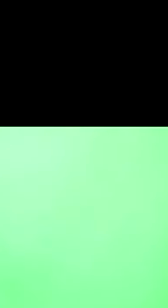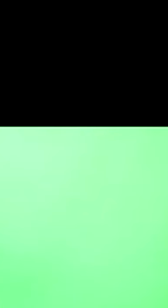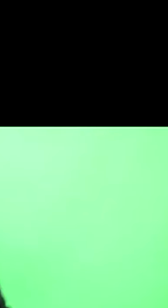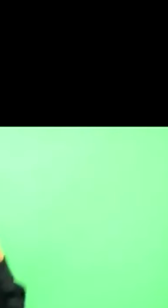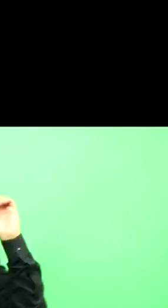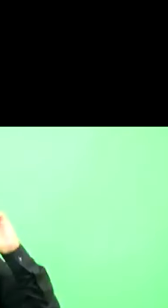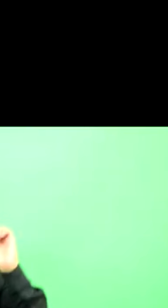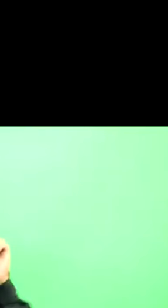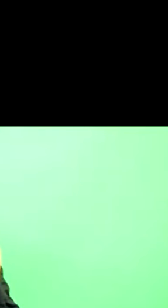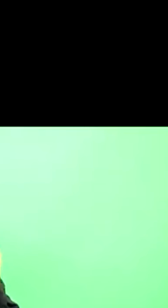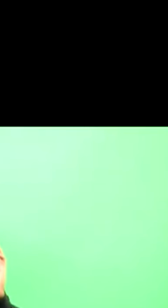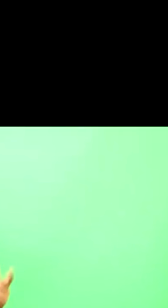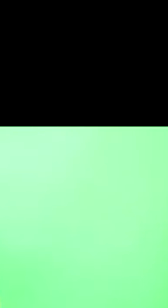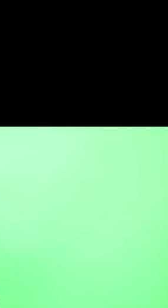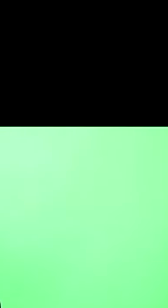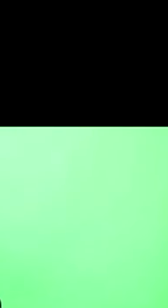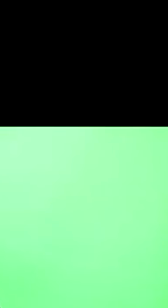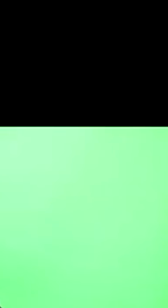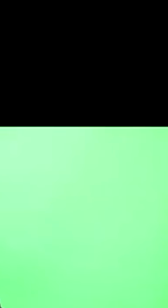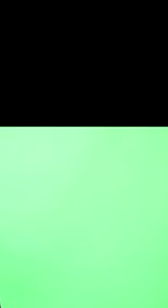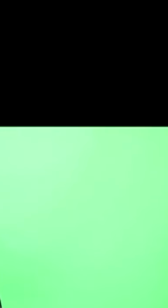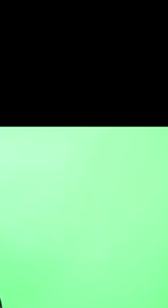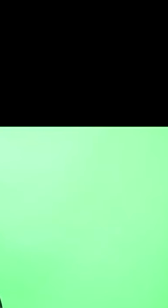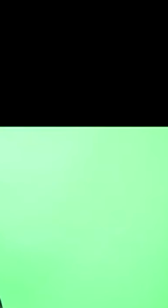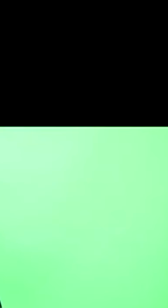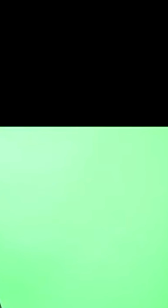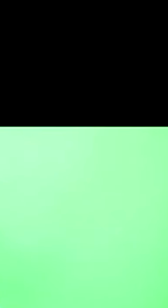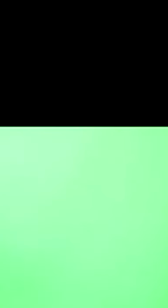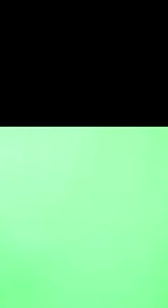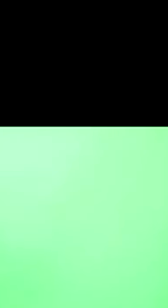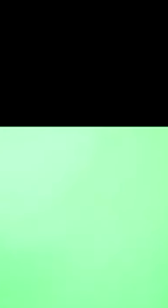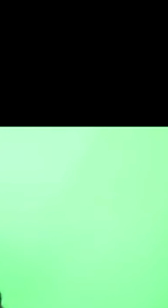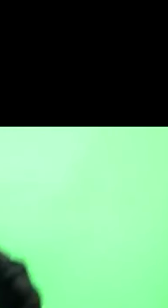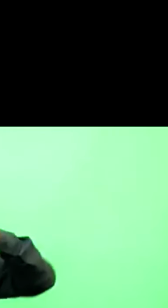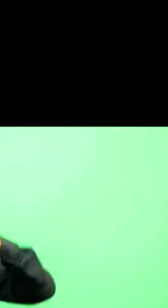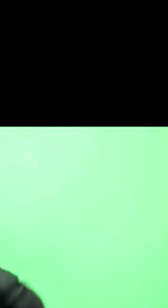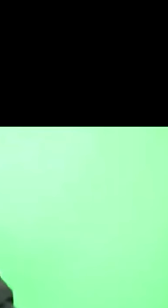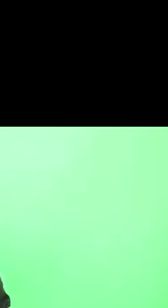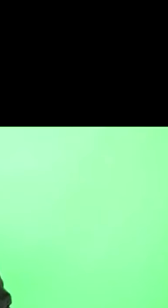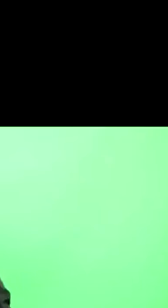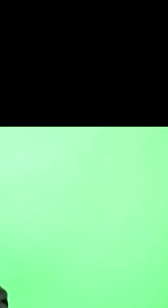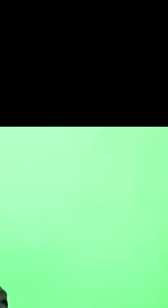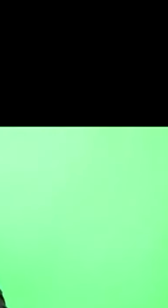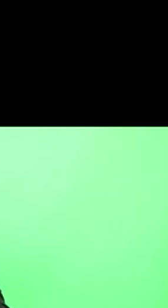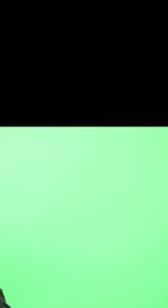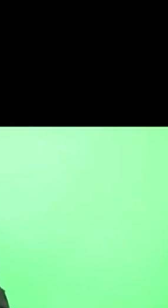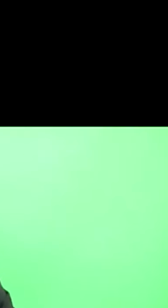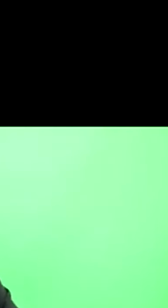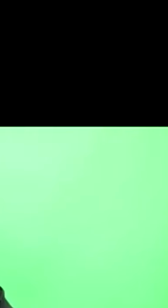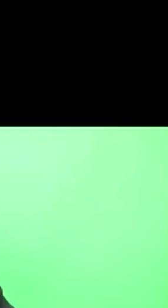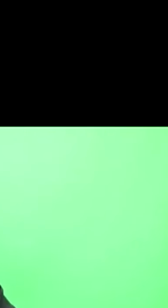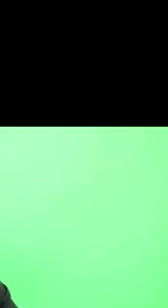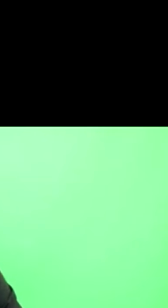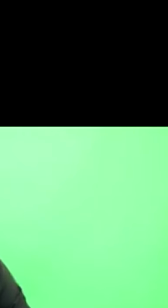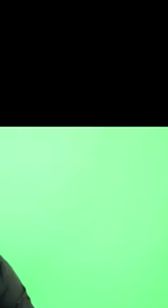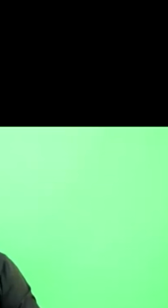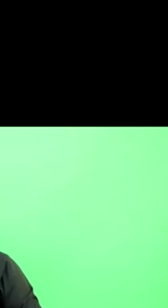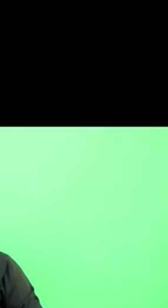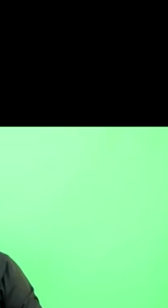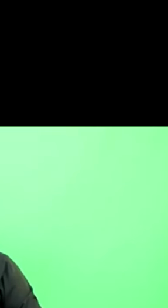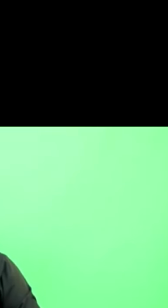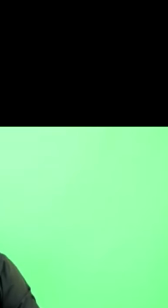talking about, but the actual resilience that has been in the Americas at least, but also for WHO for many years, and the Safe